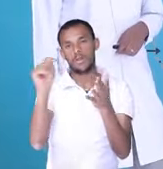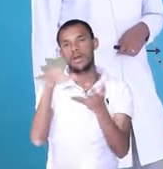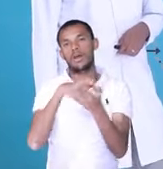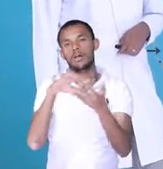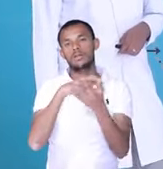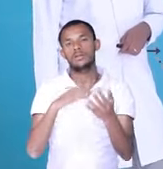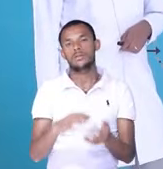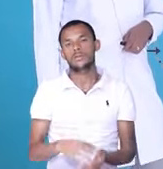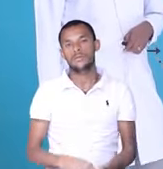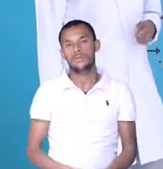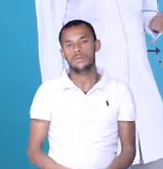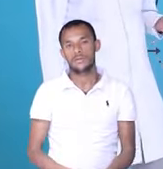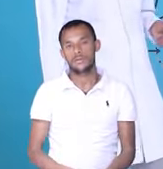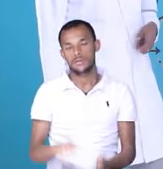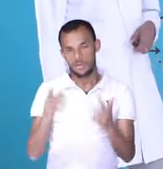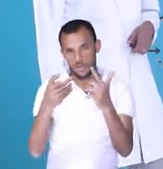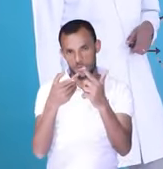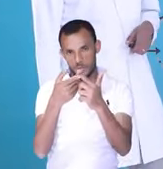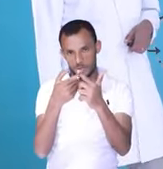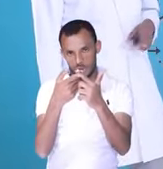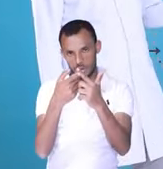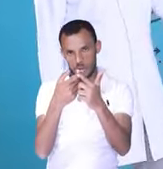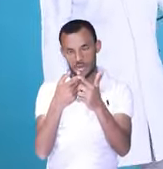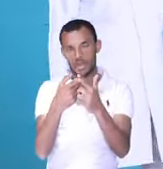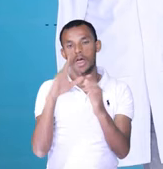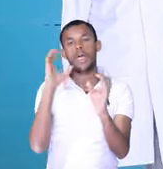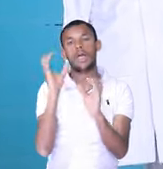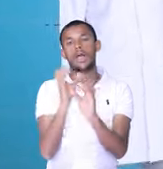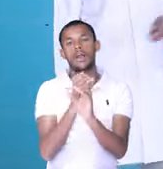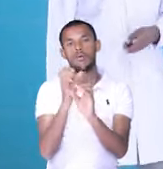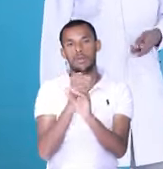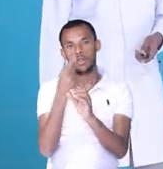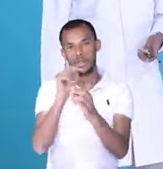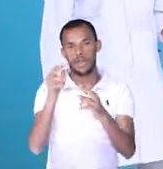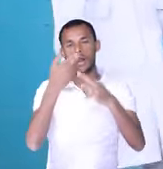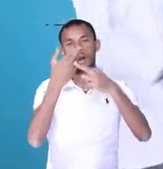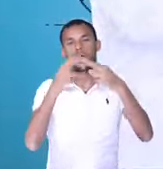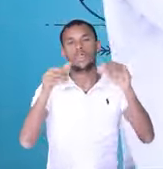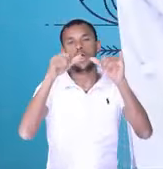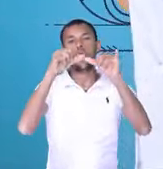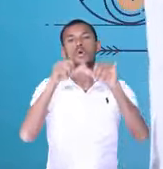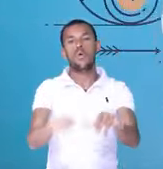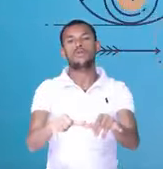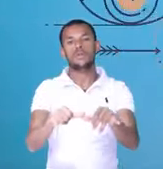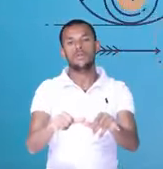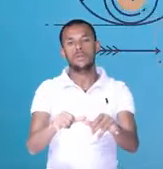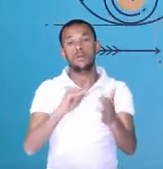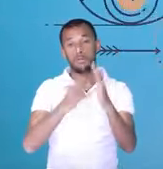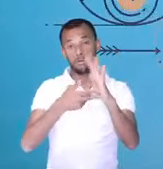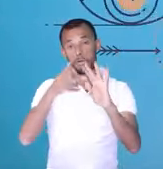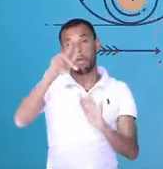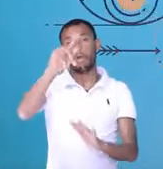law? The second one, calculate the rate constant. Or rate constant means, by the way,